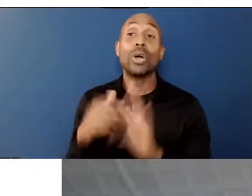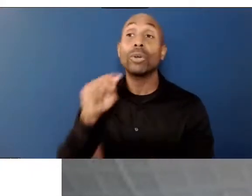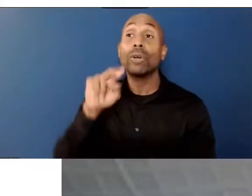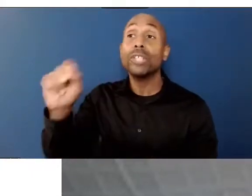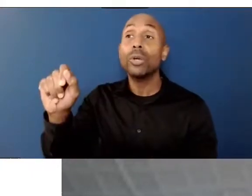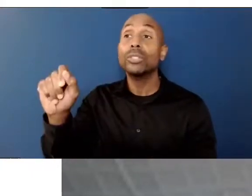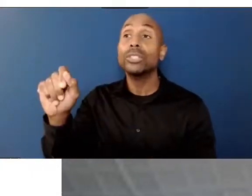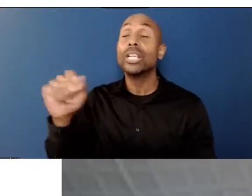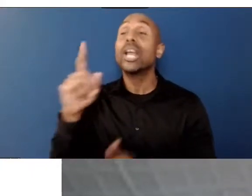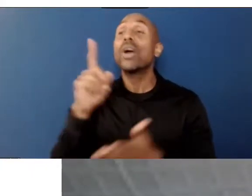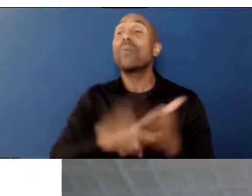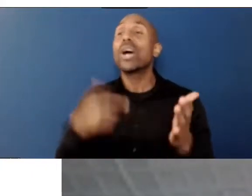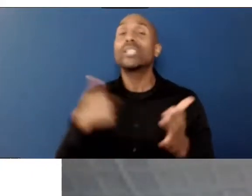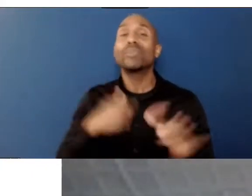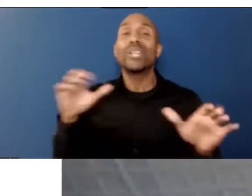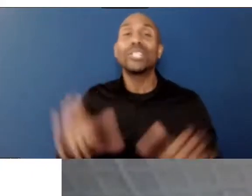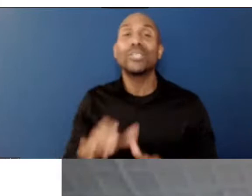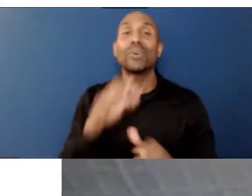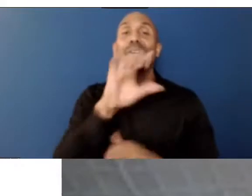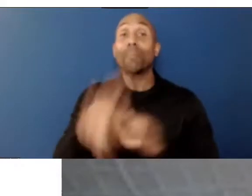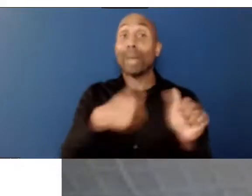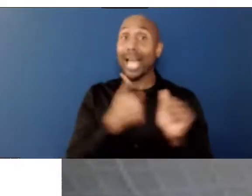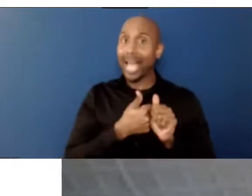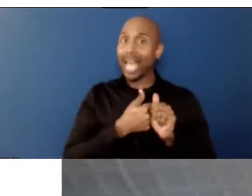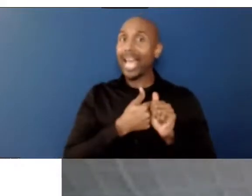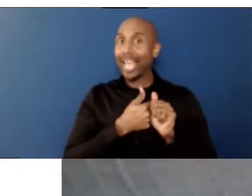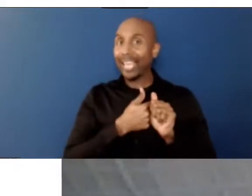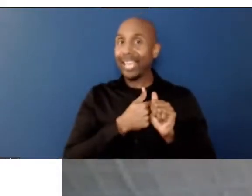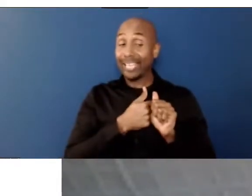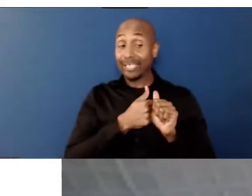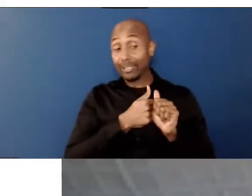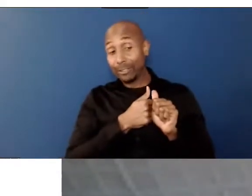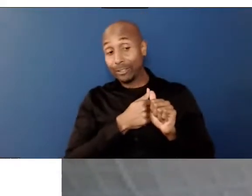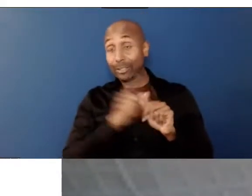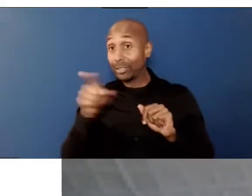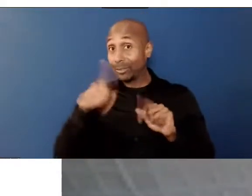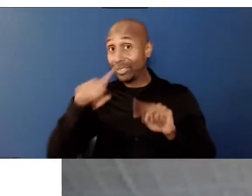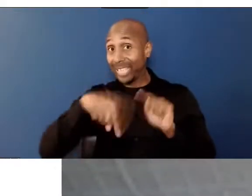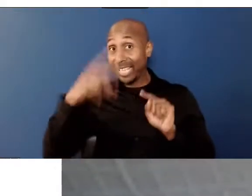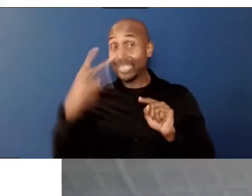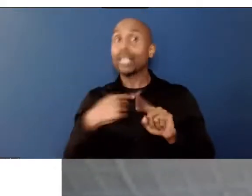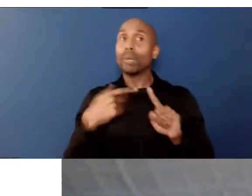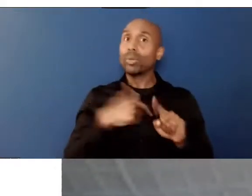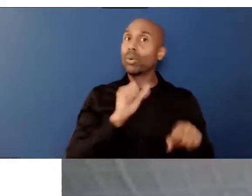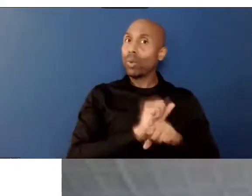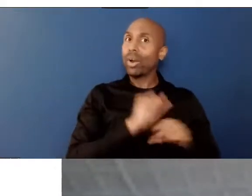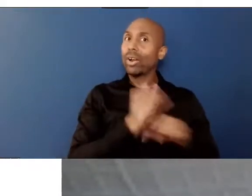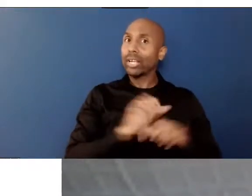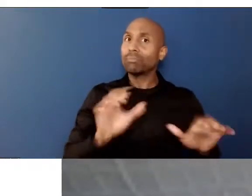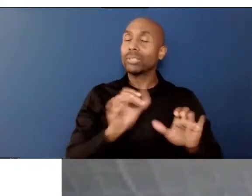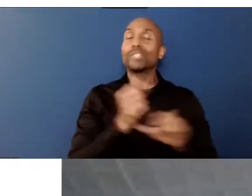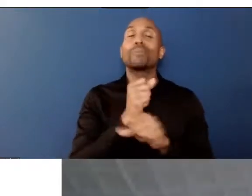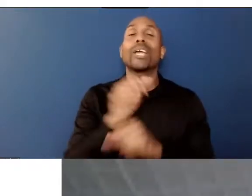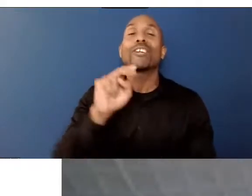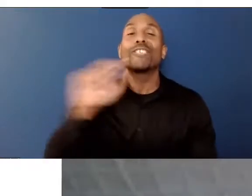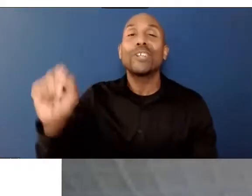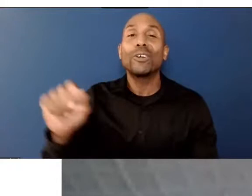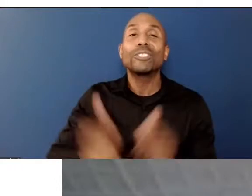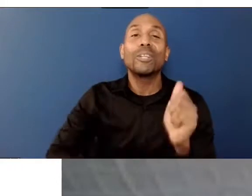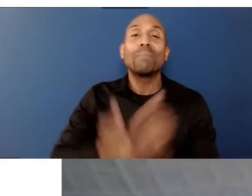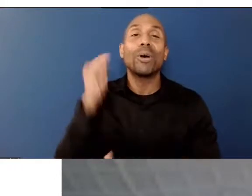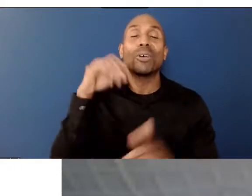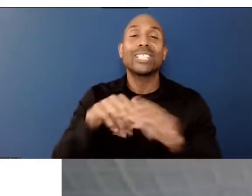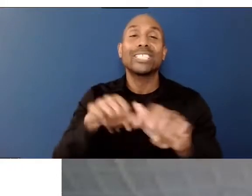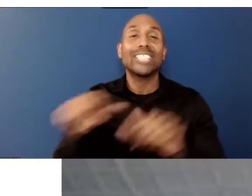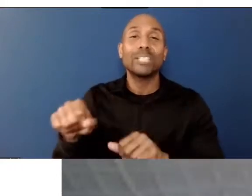the scenes to make Nova Scotia the most accessible, there I am with my list, the most accessible province in Canada, because